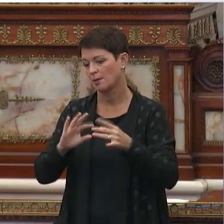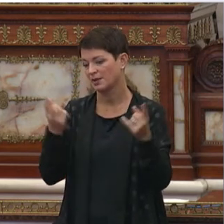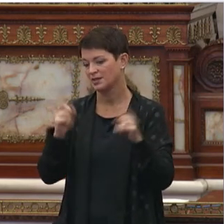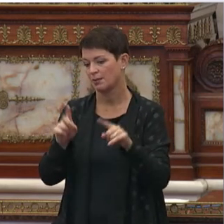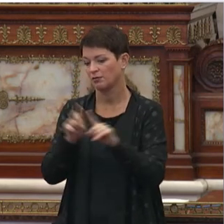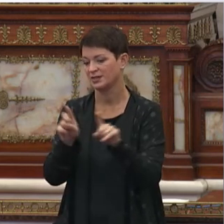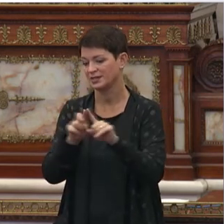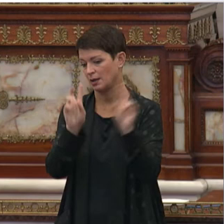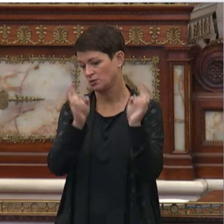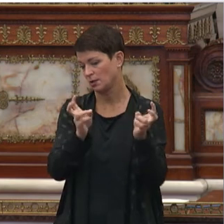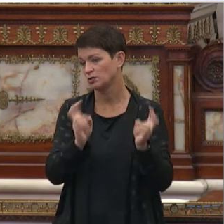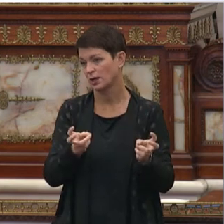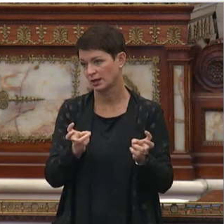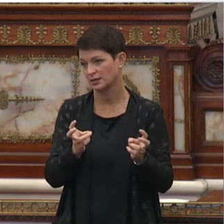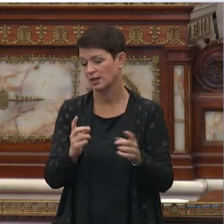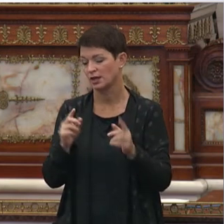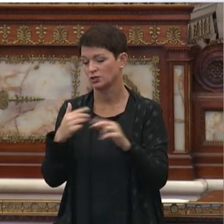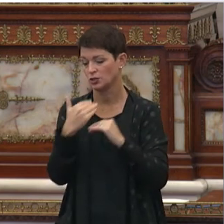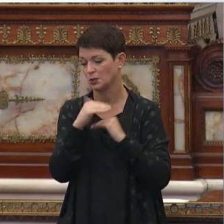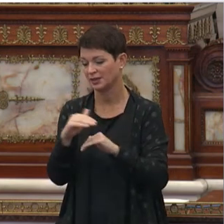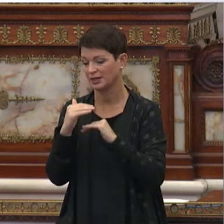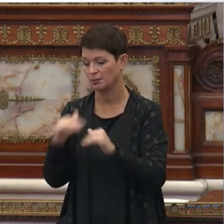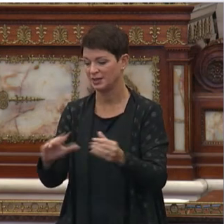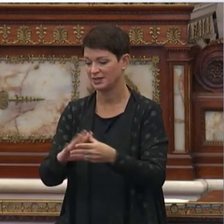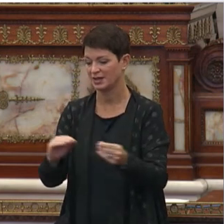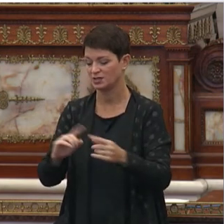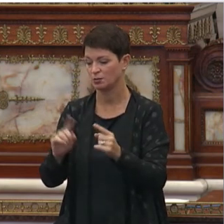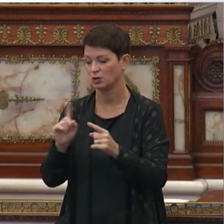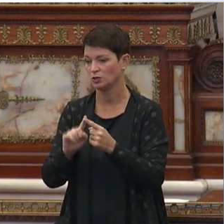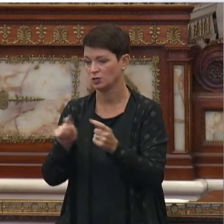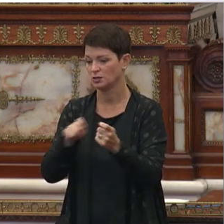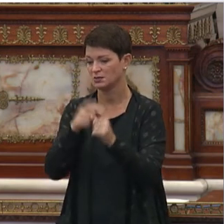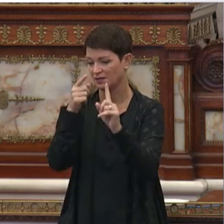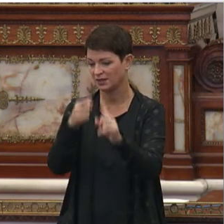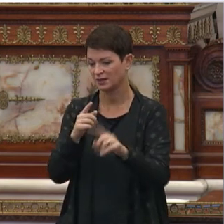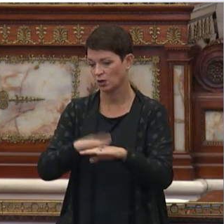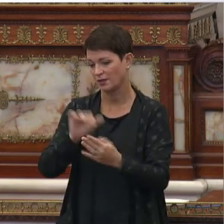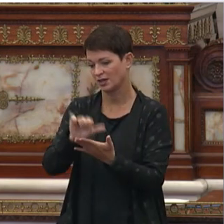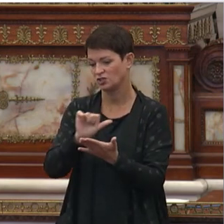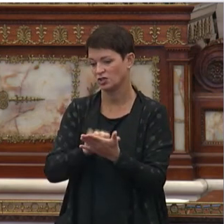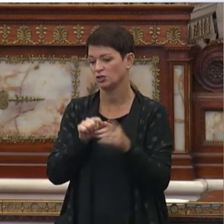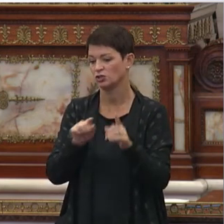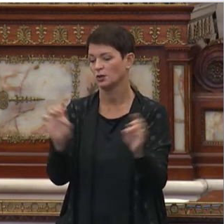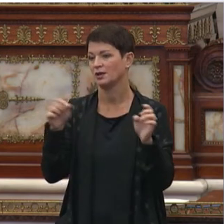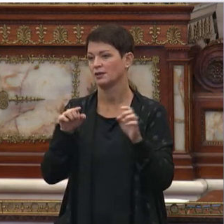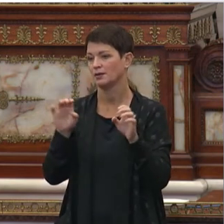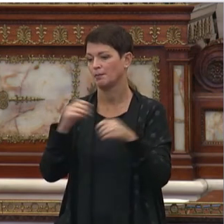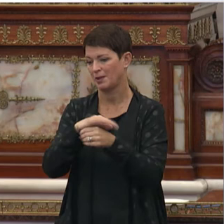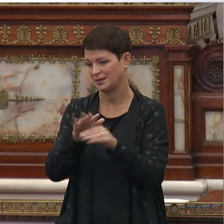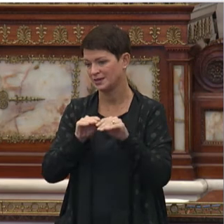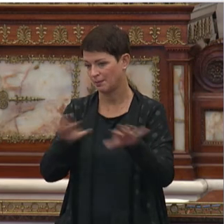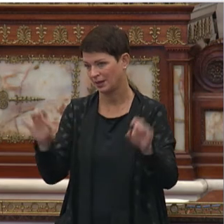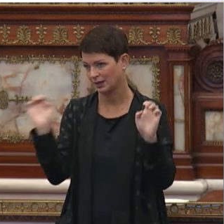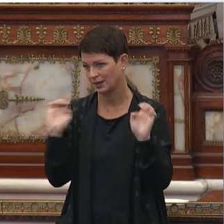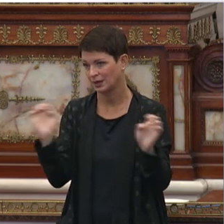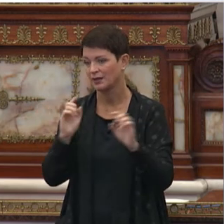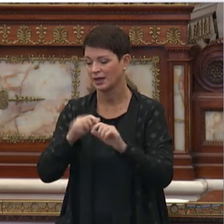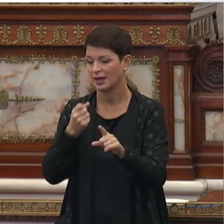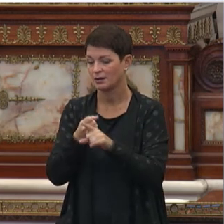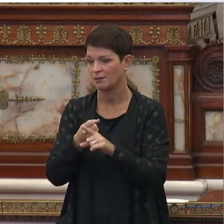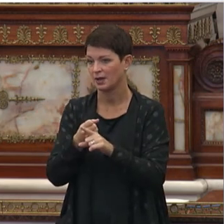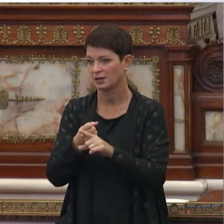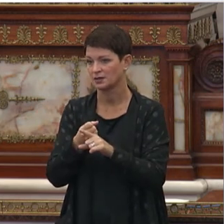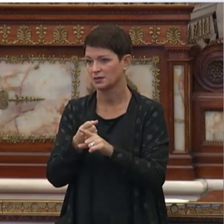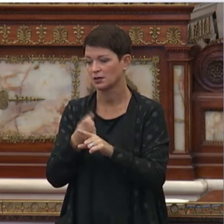same subject matter, and to limit the scope of testimony to only certain items on the agenda during the emergency, which could affect callbacks